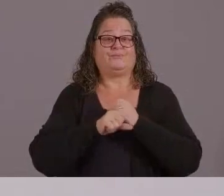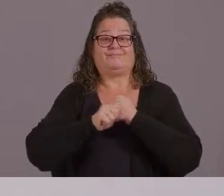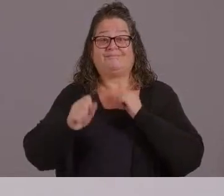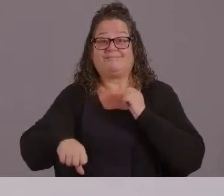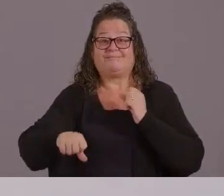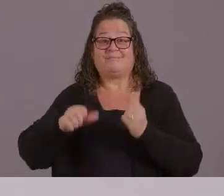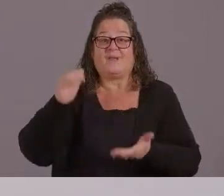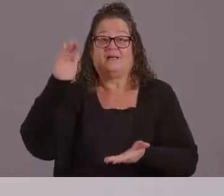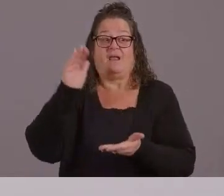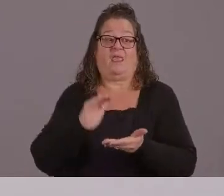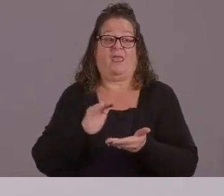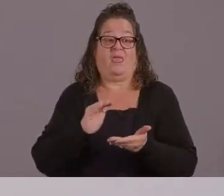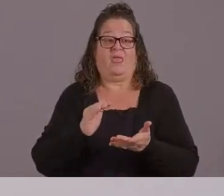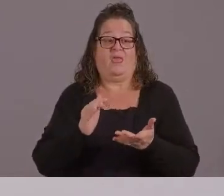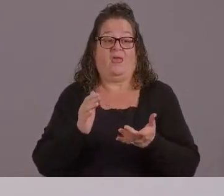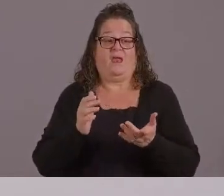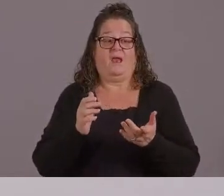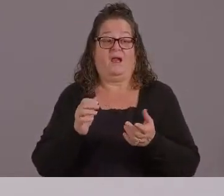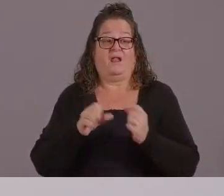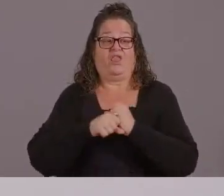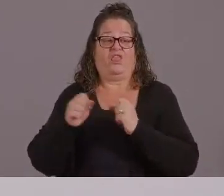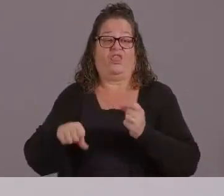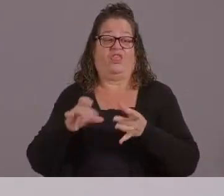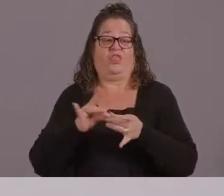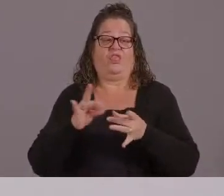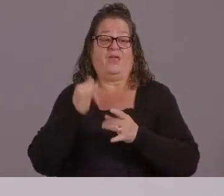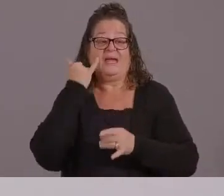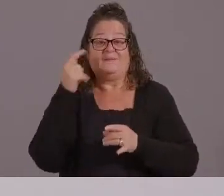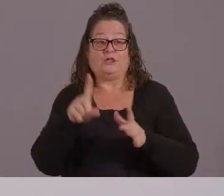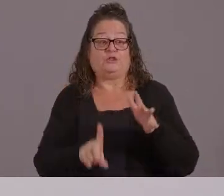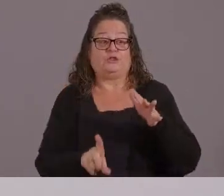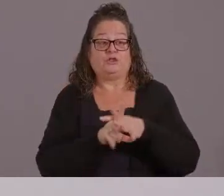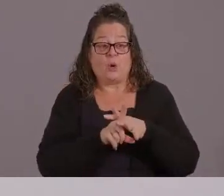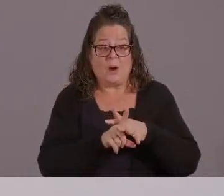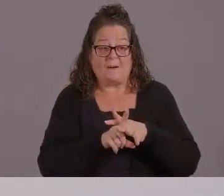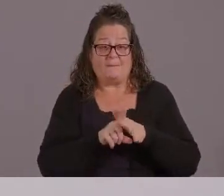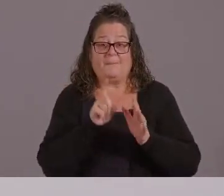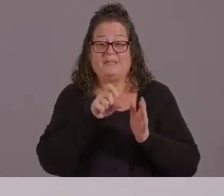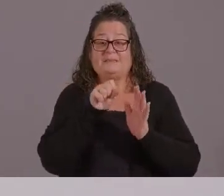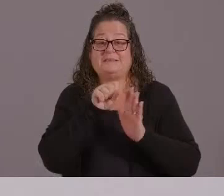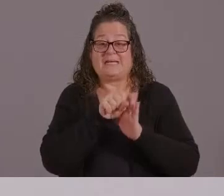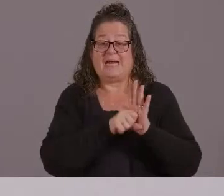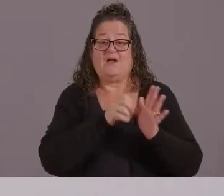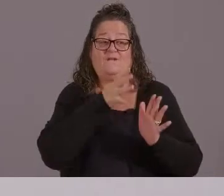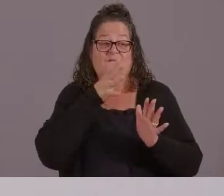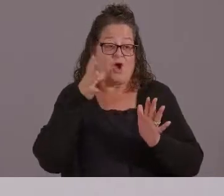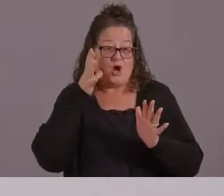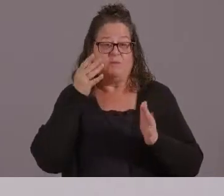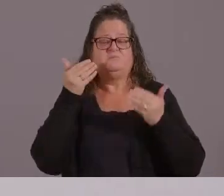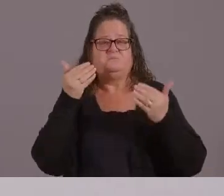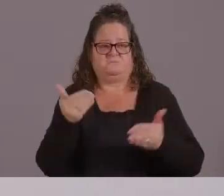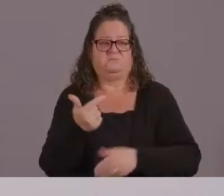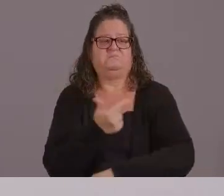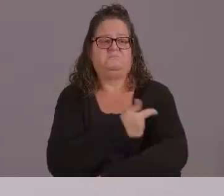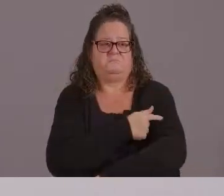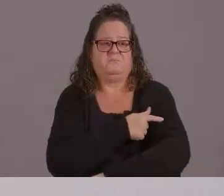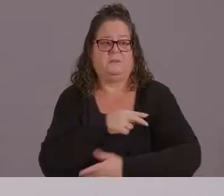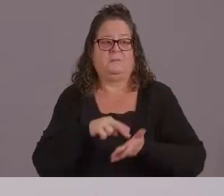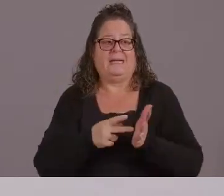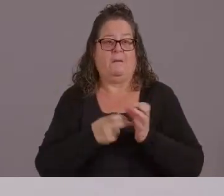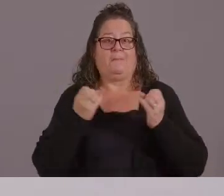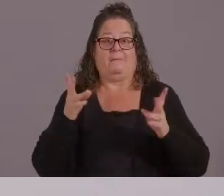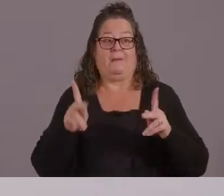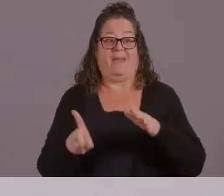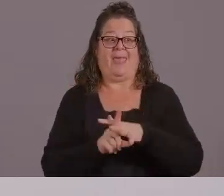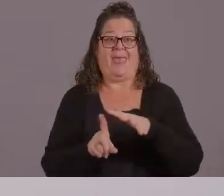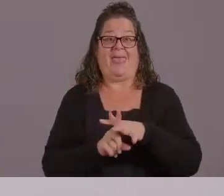people show up without appointments to State Farm that evening, as well as people not showing up at their appointment times. Their appointment times